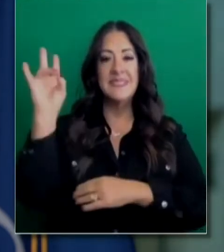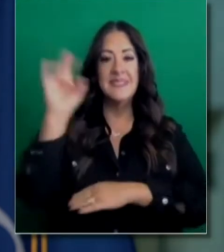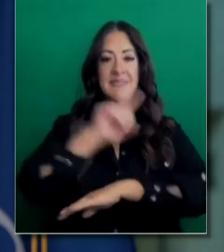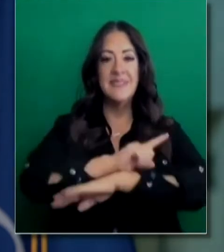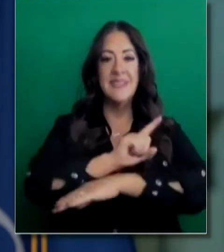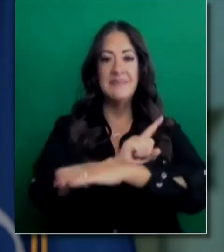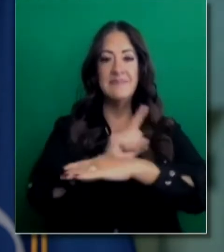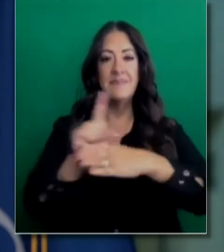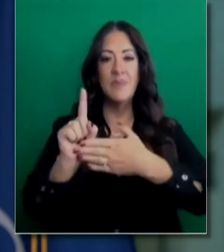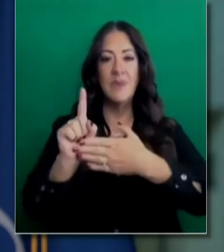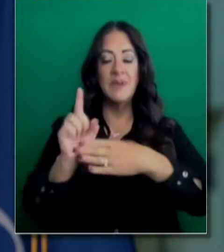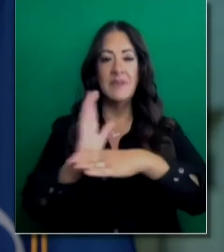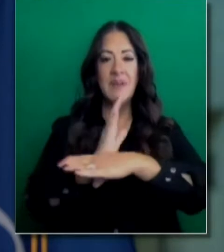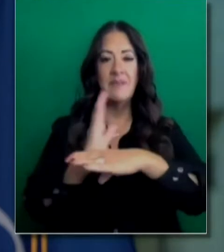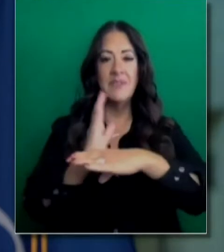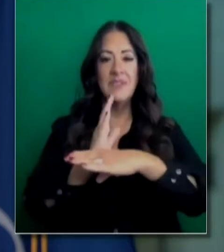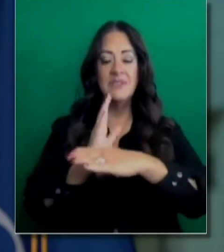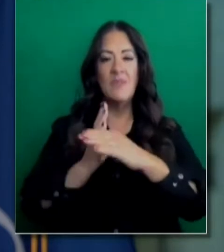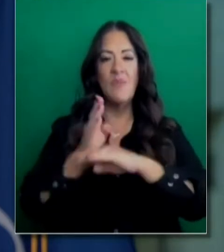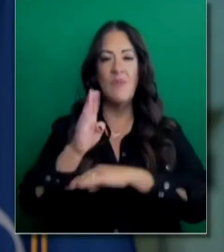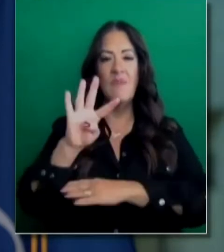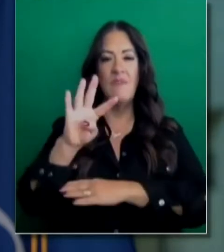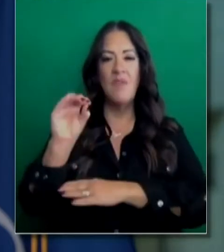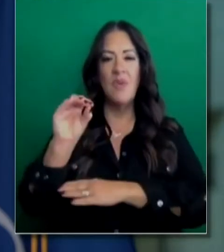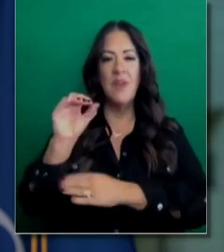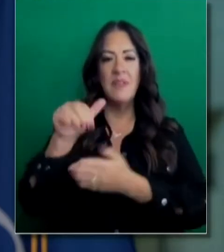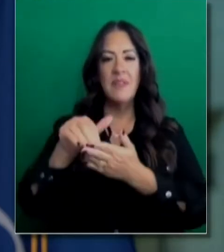little over 40,000,